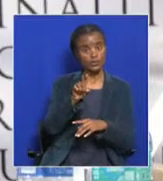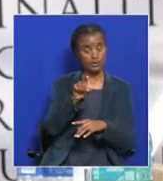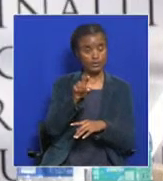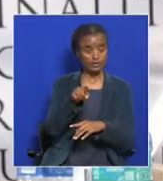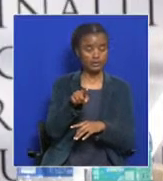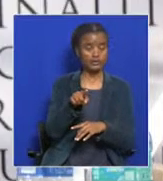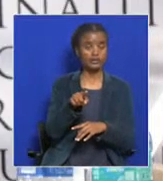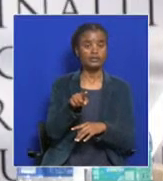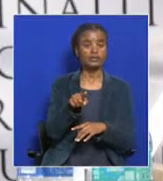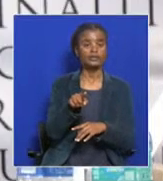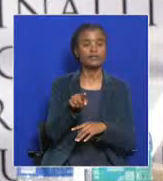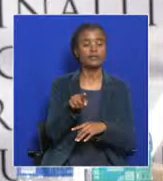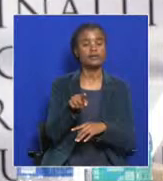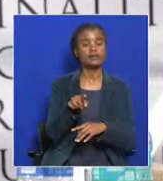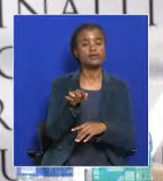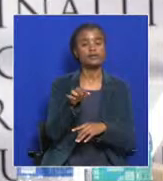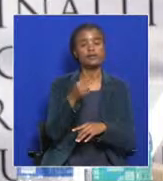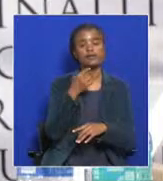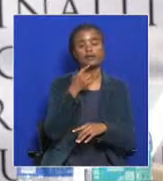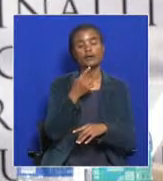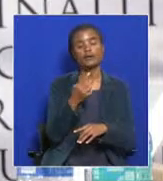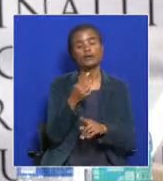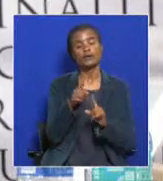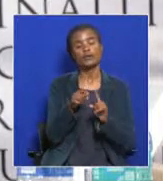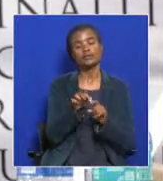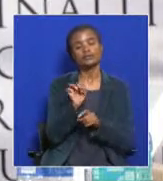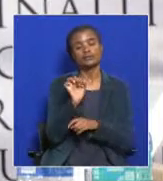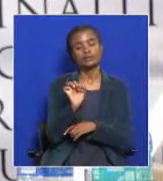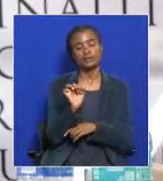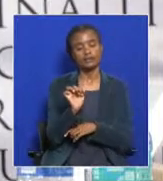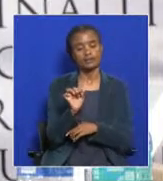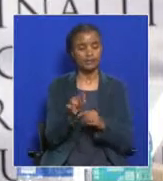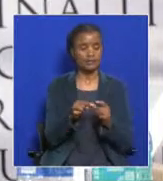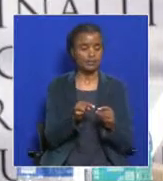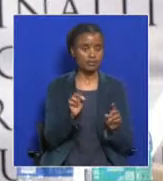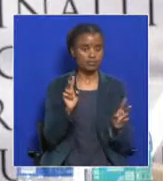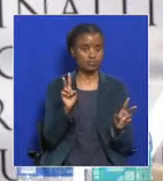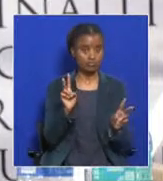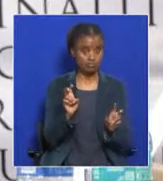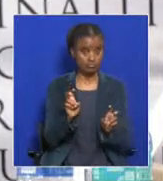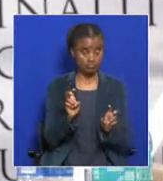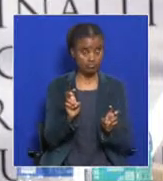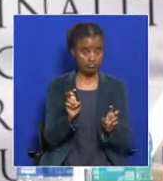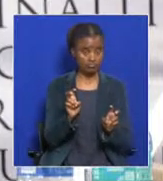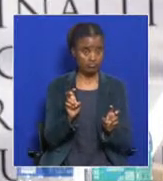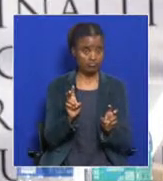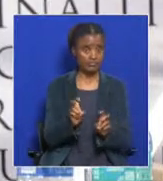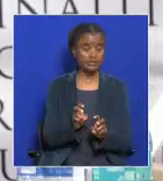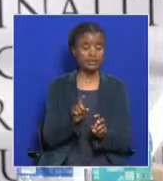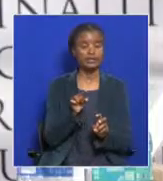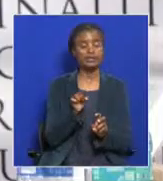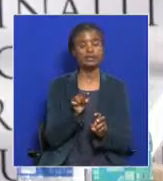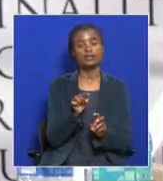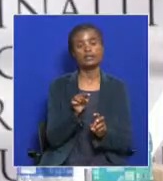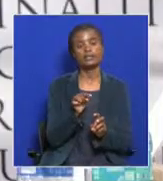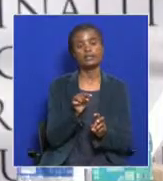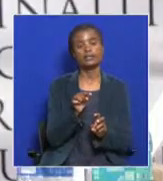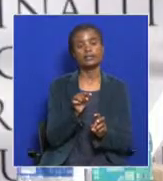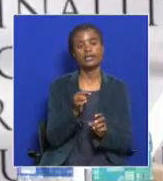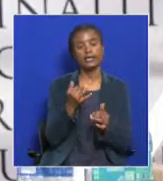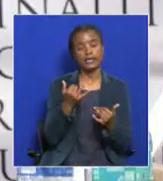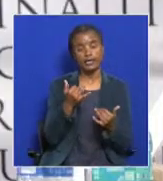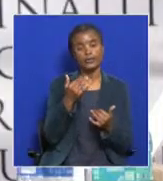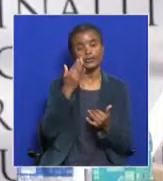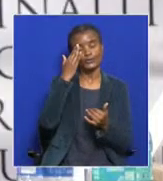premised his question on quote-unquote wisdom of hindsight. Now, looking back today, we are older, we are wiser.